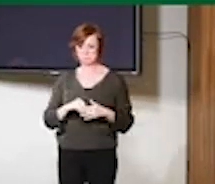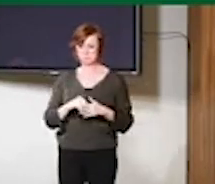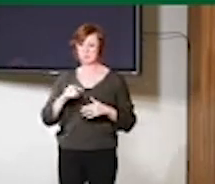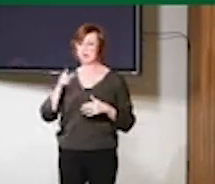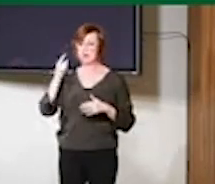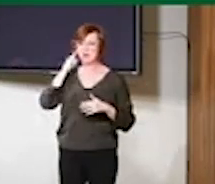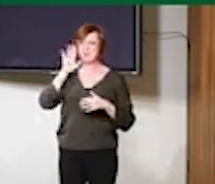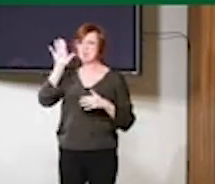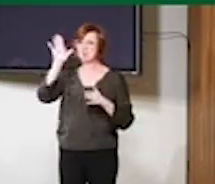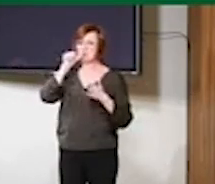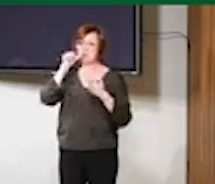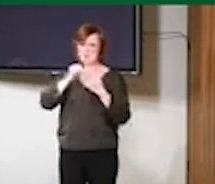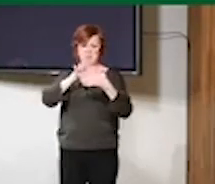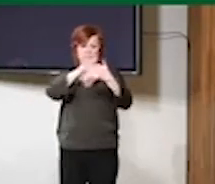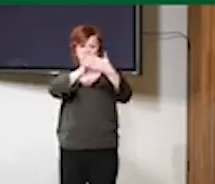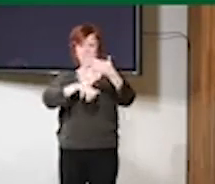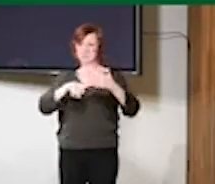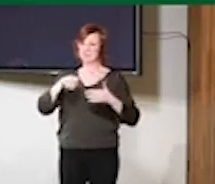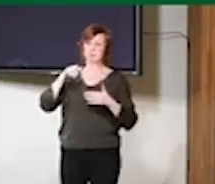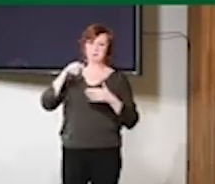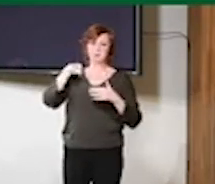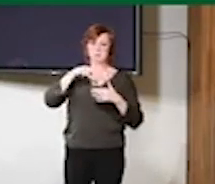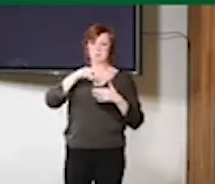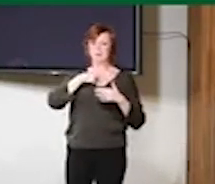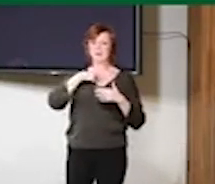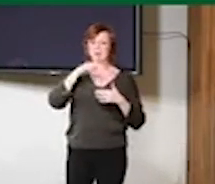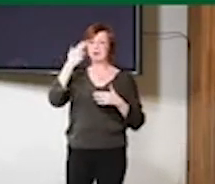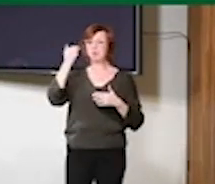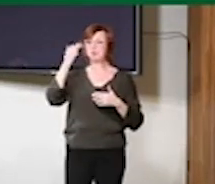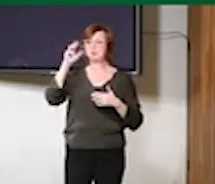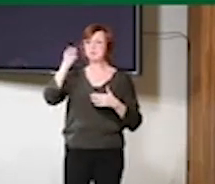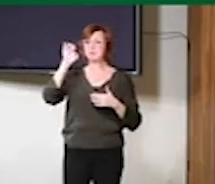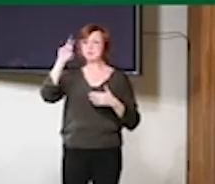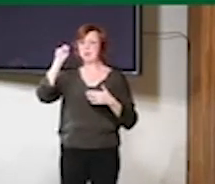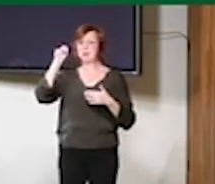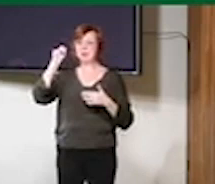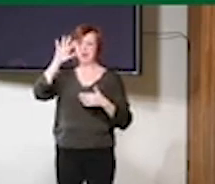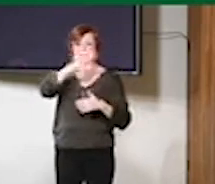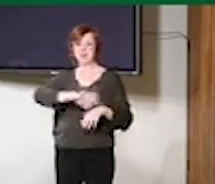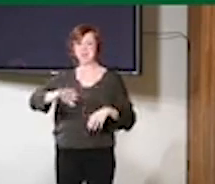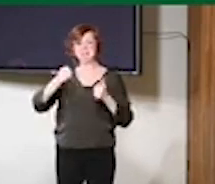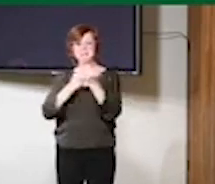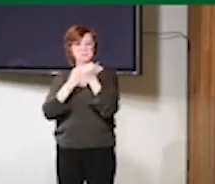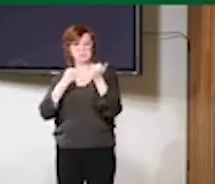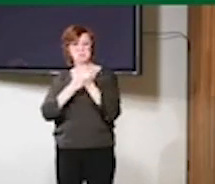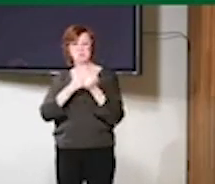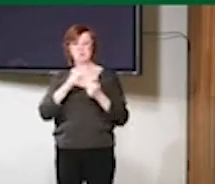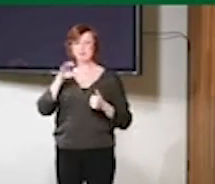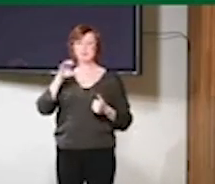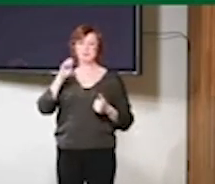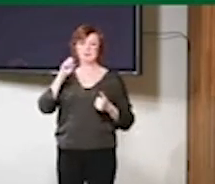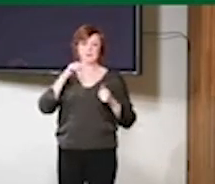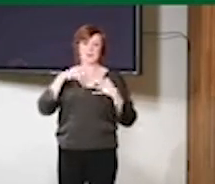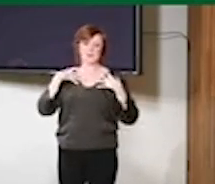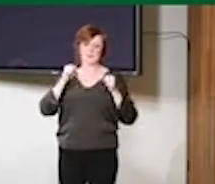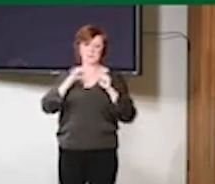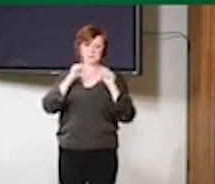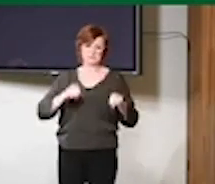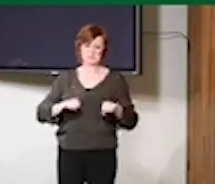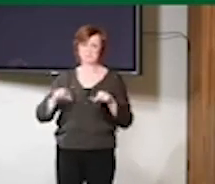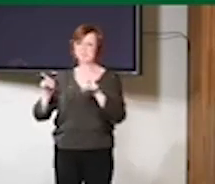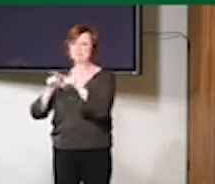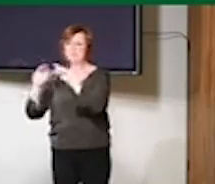man for the health system, I think that's really important as well, because if you do nothing, each one of us infects 3 other people. And